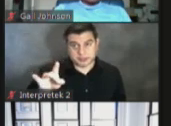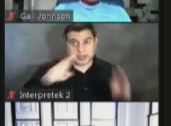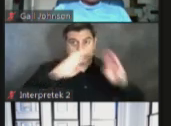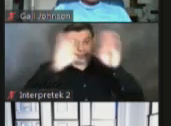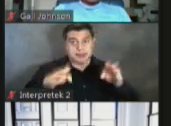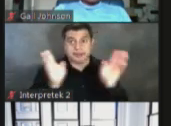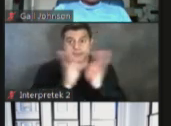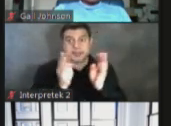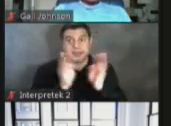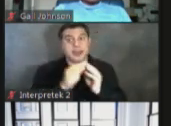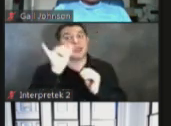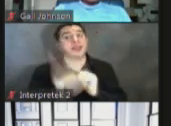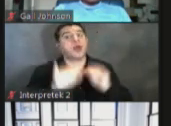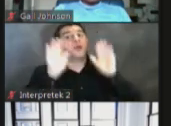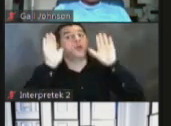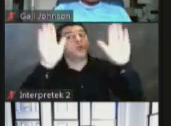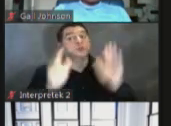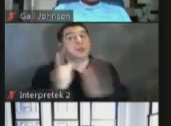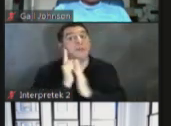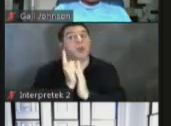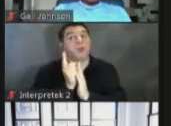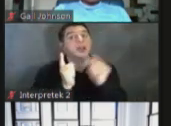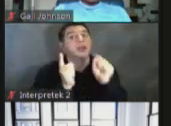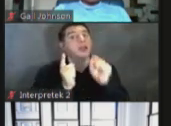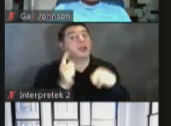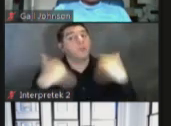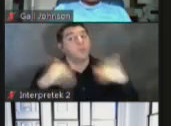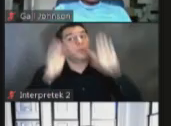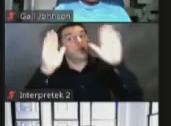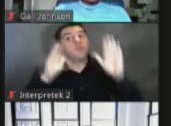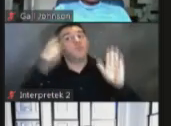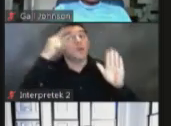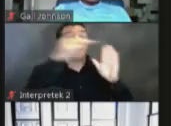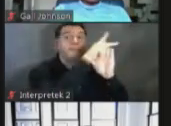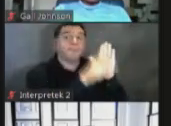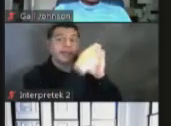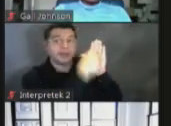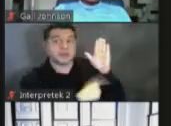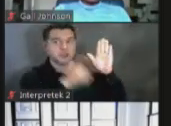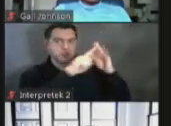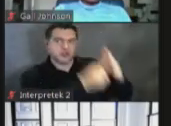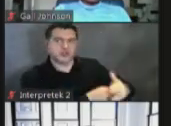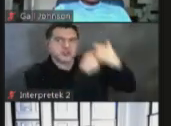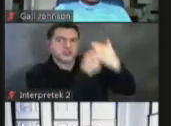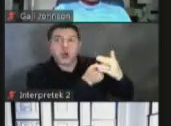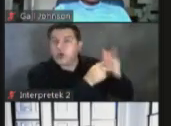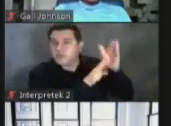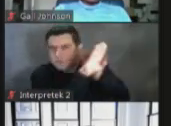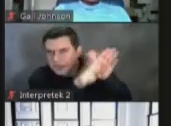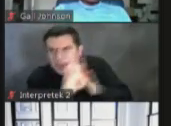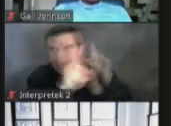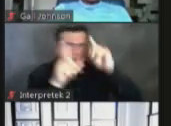and policymaking. It was going to be the start of strategizing, but the next week, the Department of Doing quietly tried to